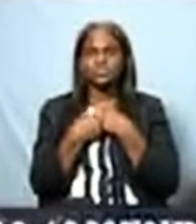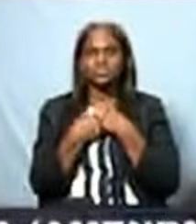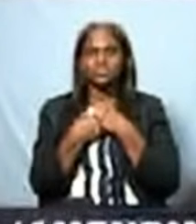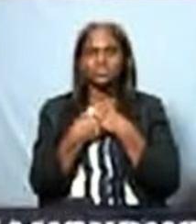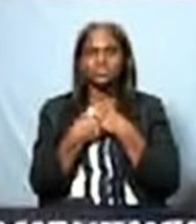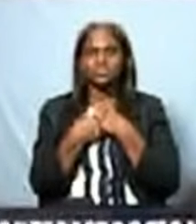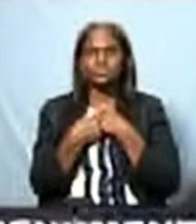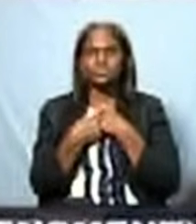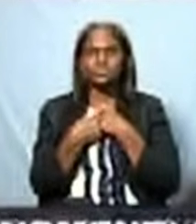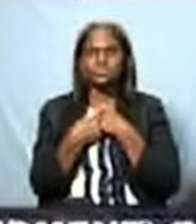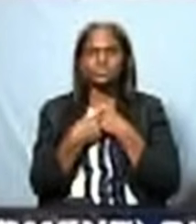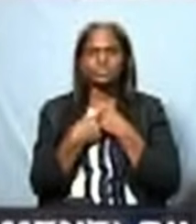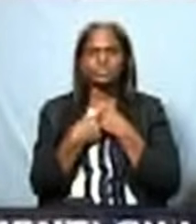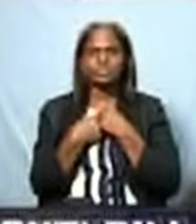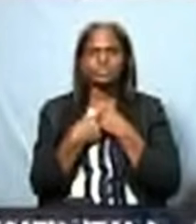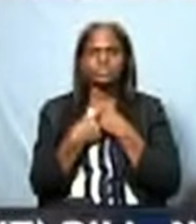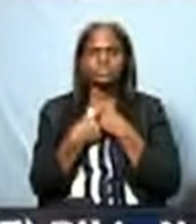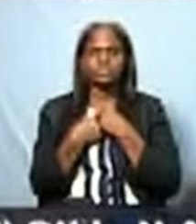a